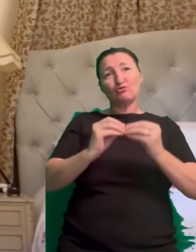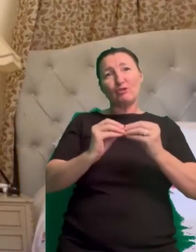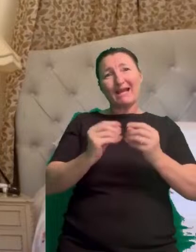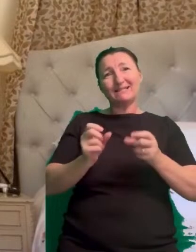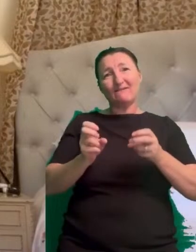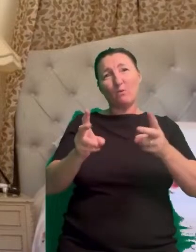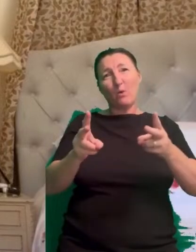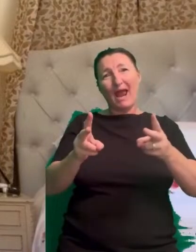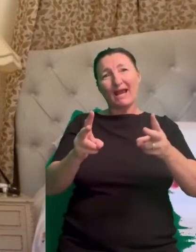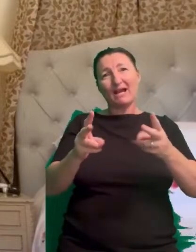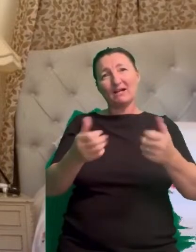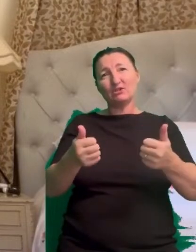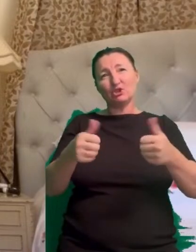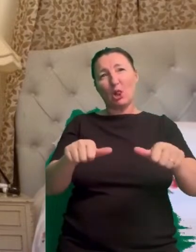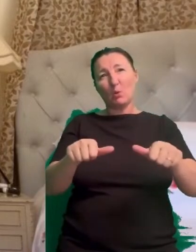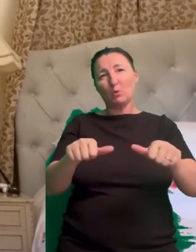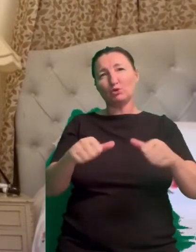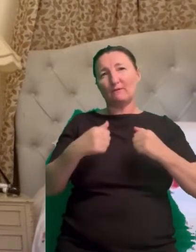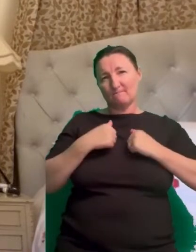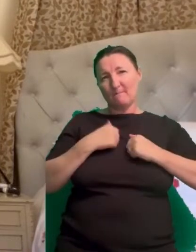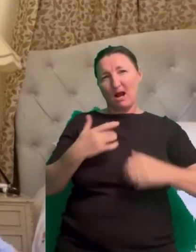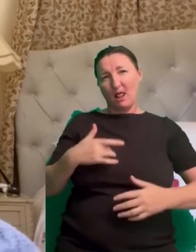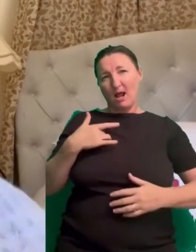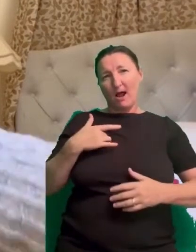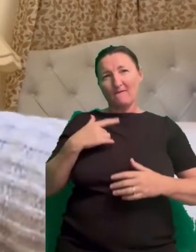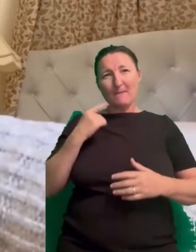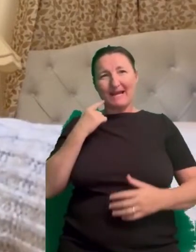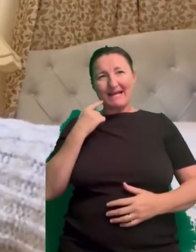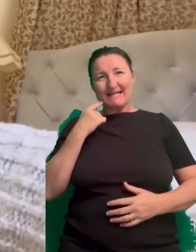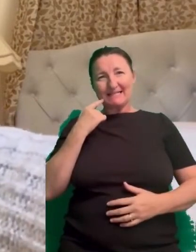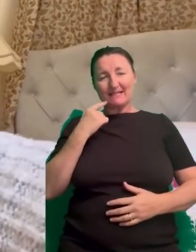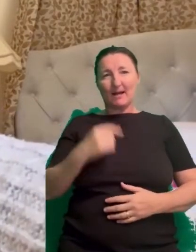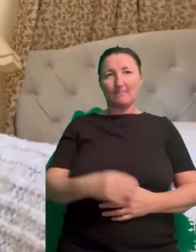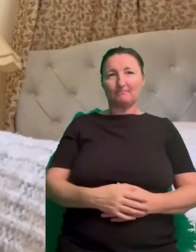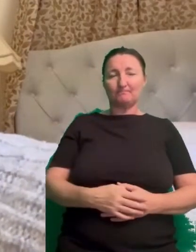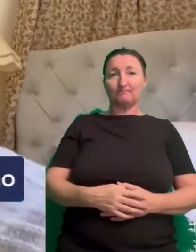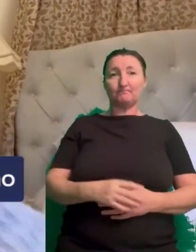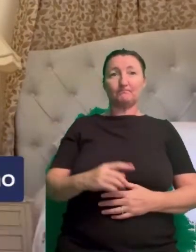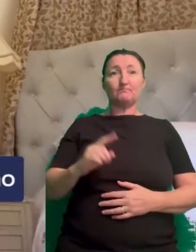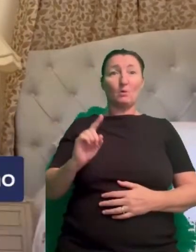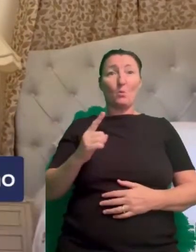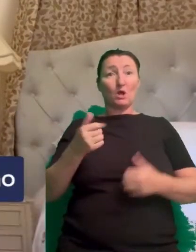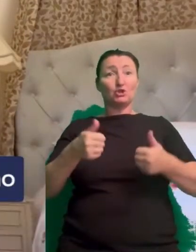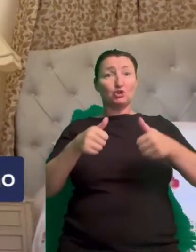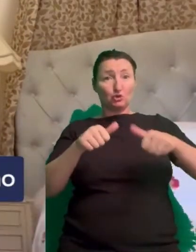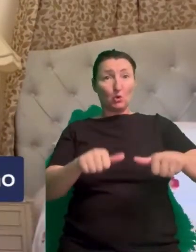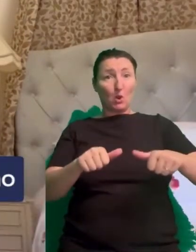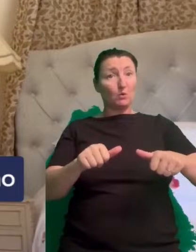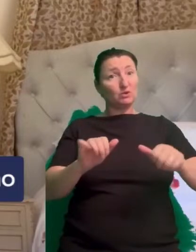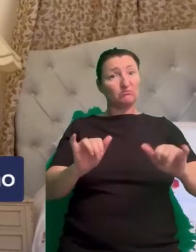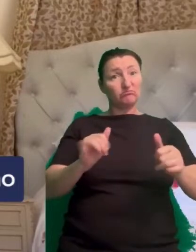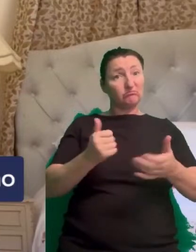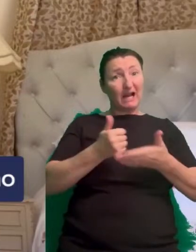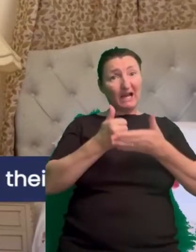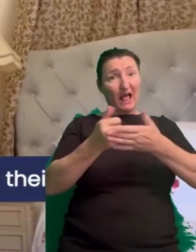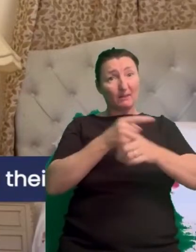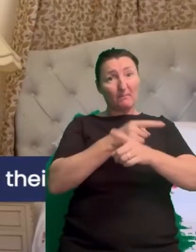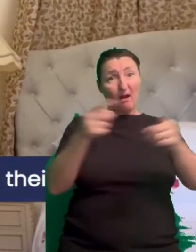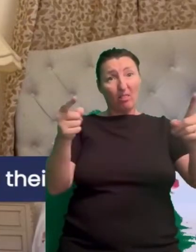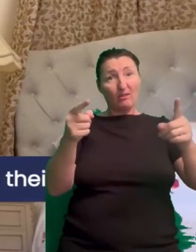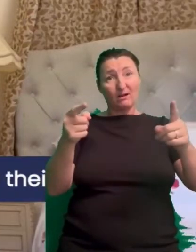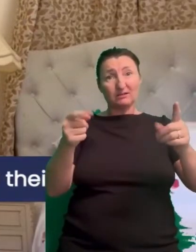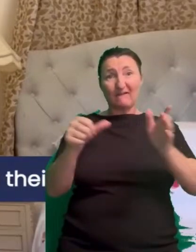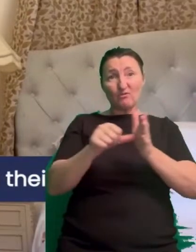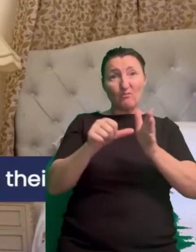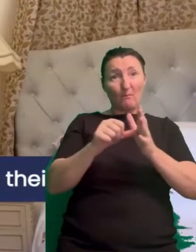creative ways, I suppose, to make my life a little bit easier, and one of the ways that I've come up with, which I feel like could really help other people who